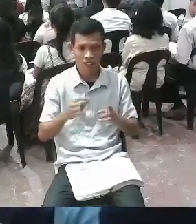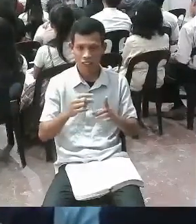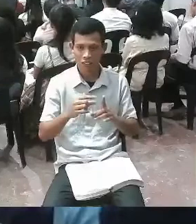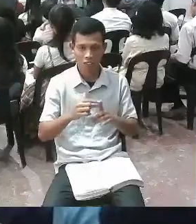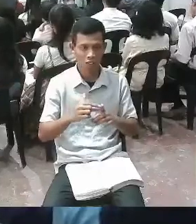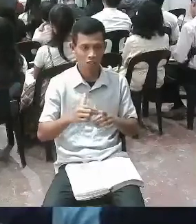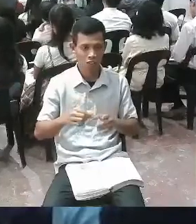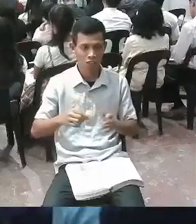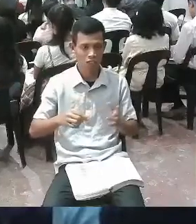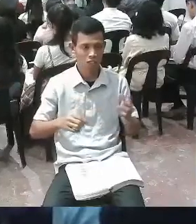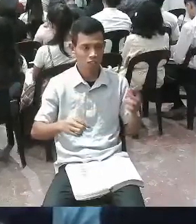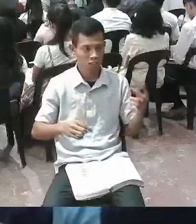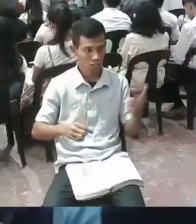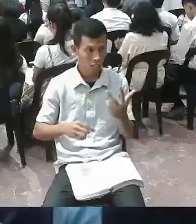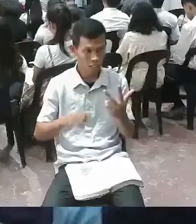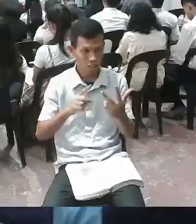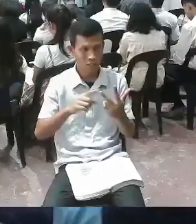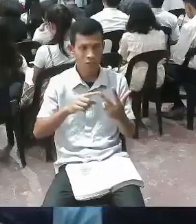glorification.